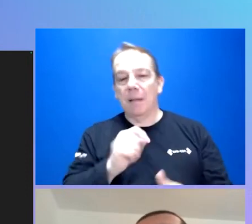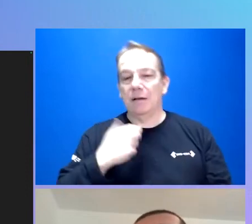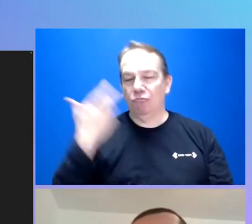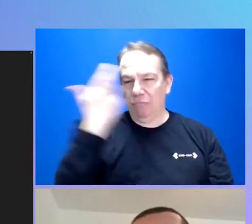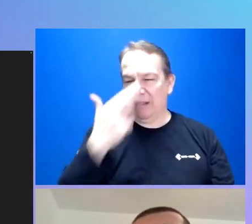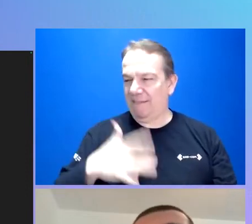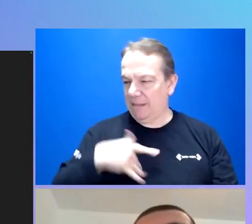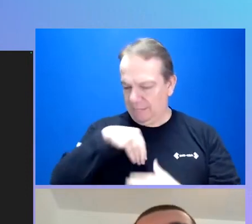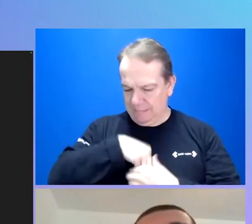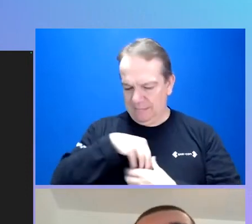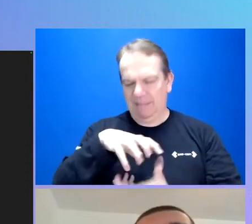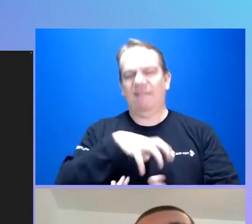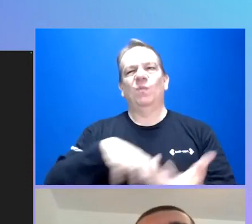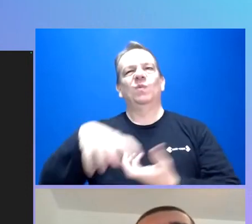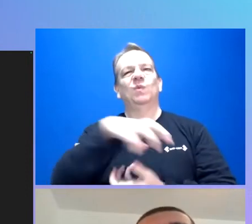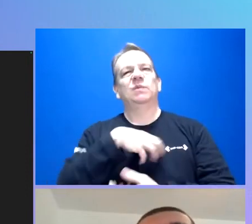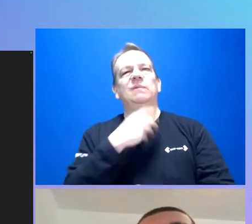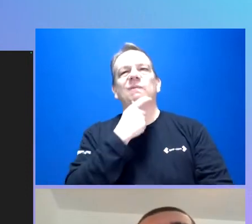more confusing.